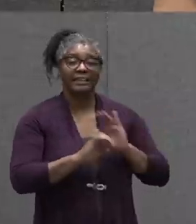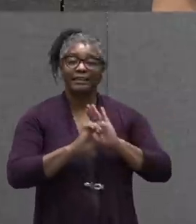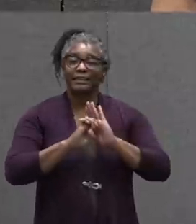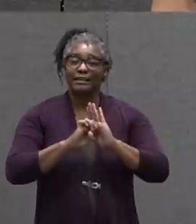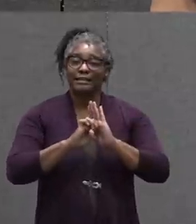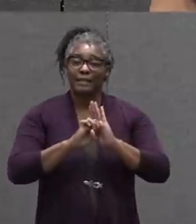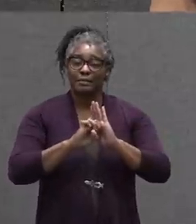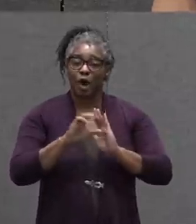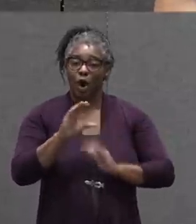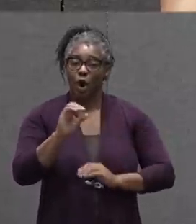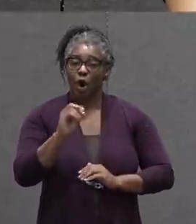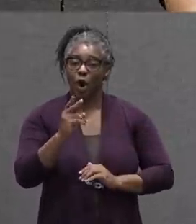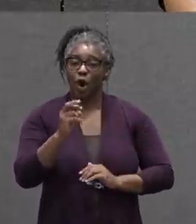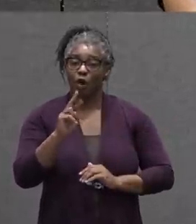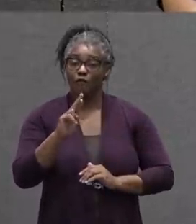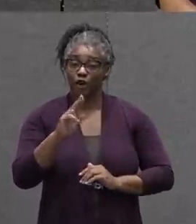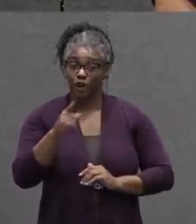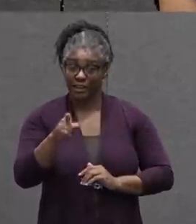Can you say over?